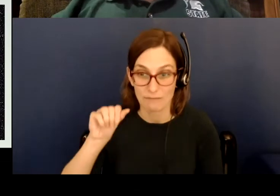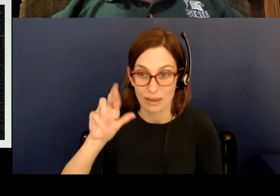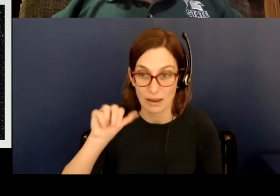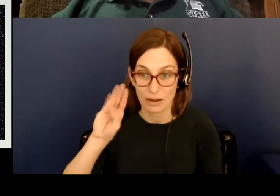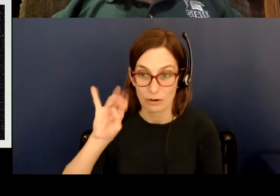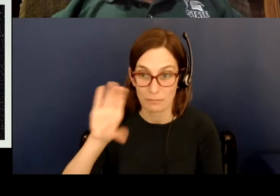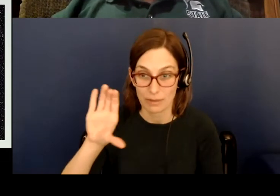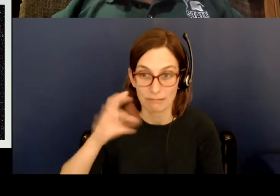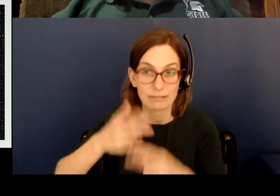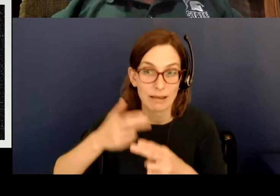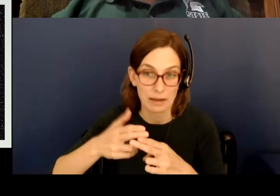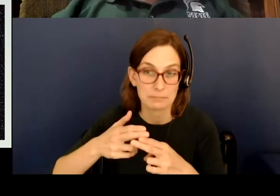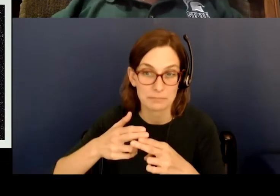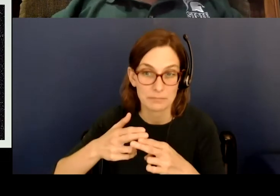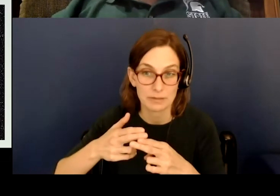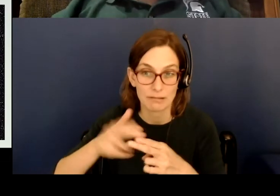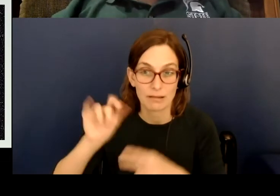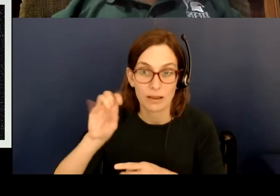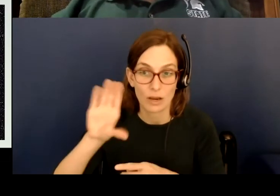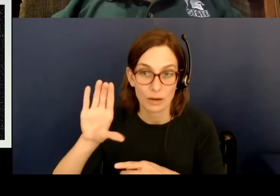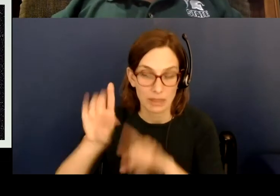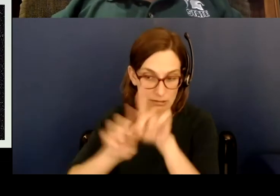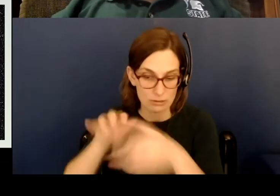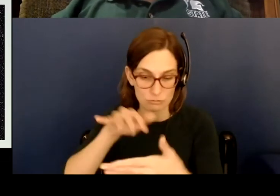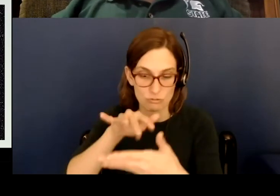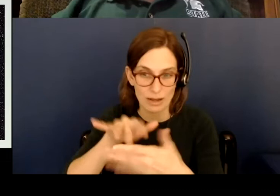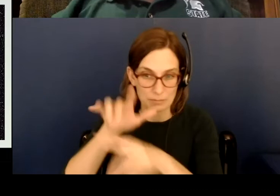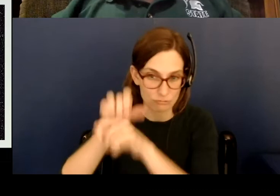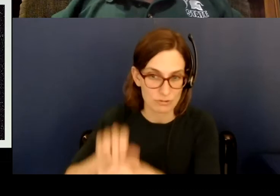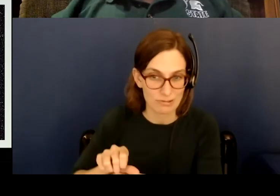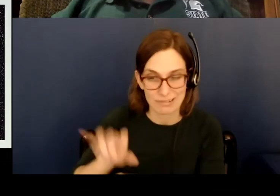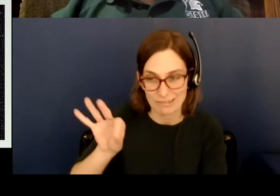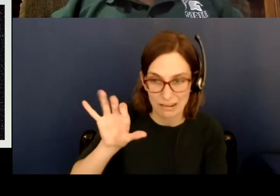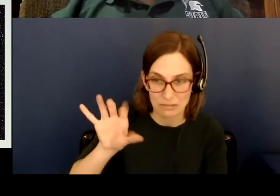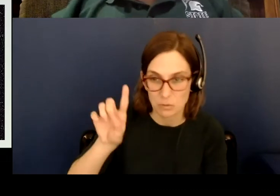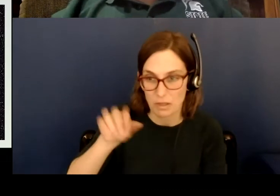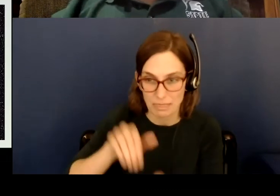because of the great Arabic astronomy traditions in the 900s, 1000s,